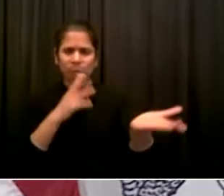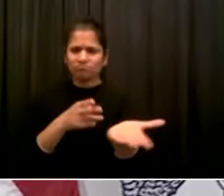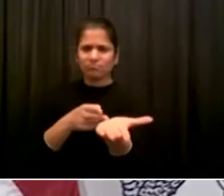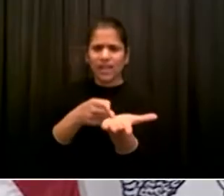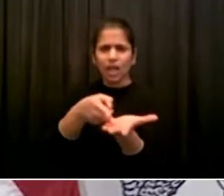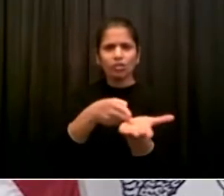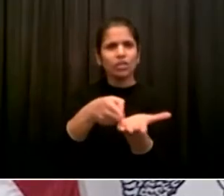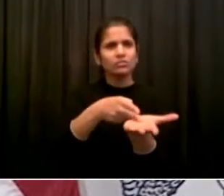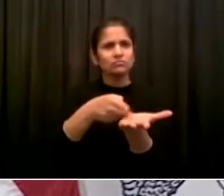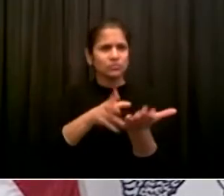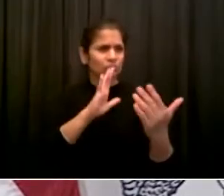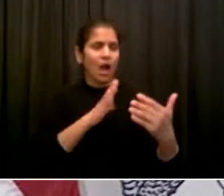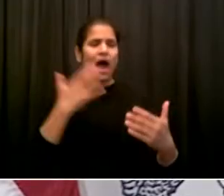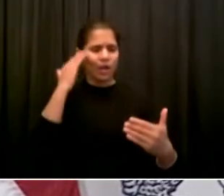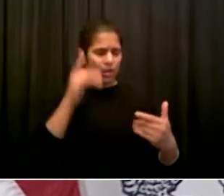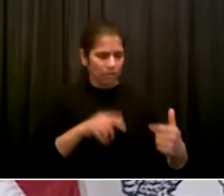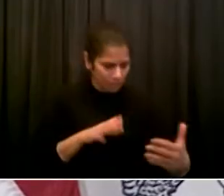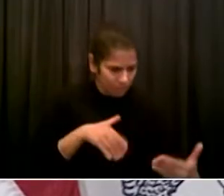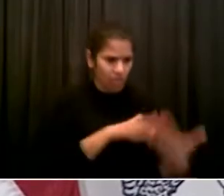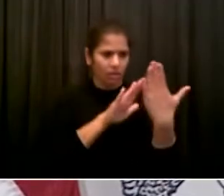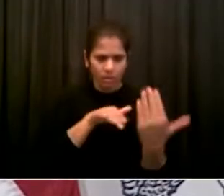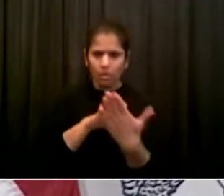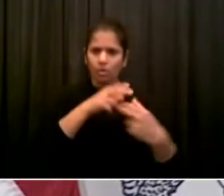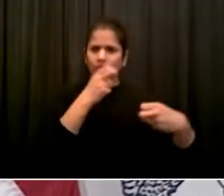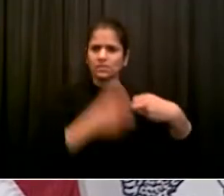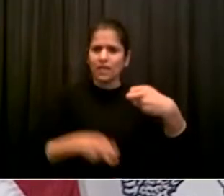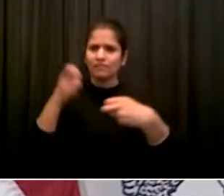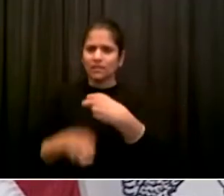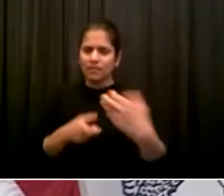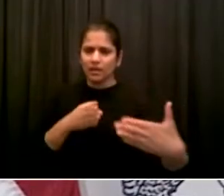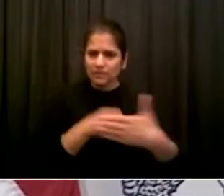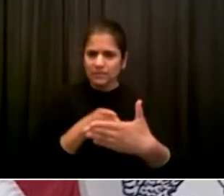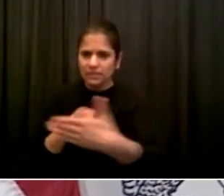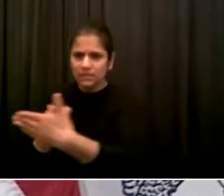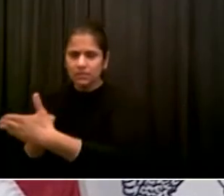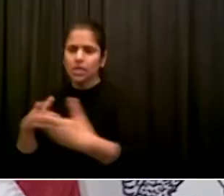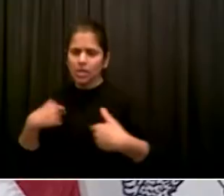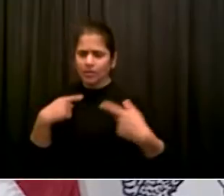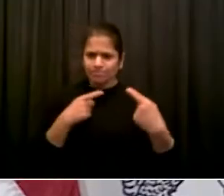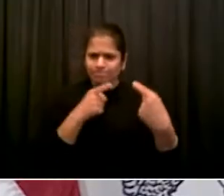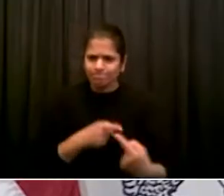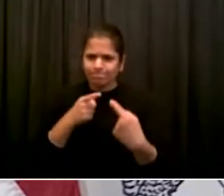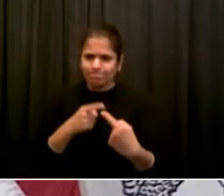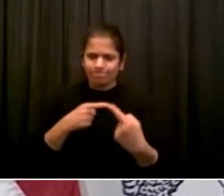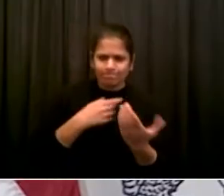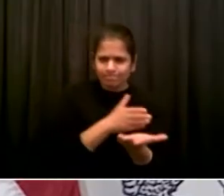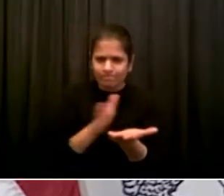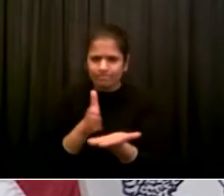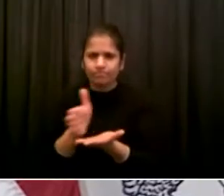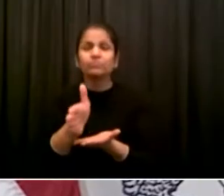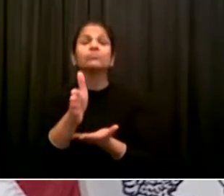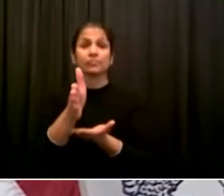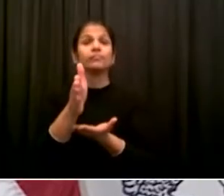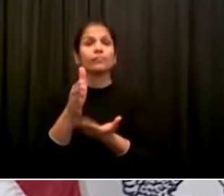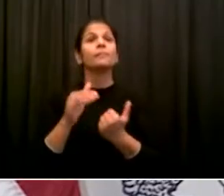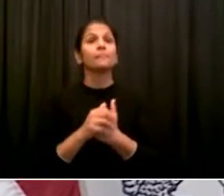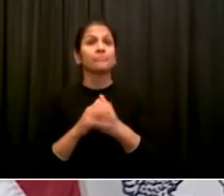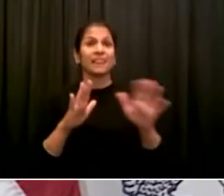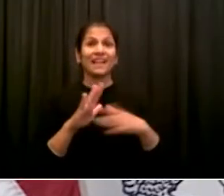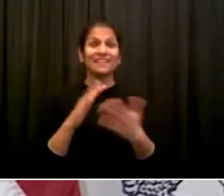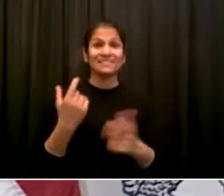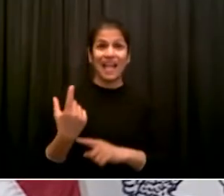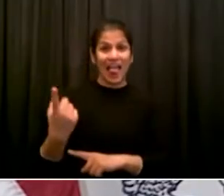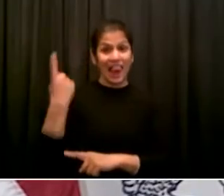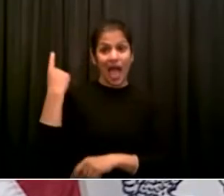we didn't have last year so often, and now we're getting, and that's tremendously helpful. And obviously, the huge news that the president signed the